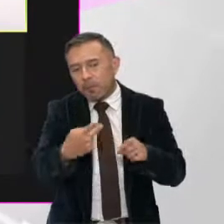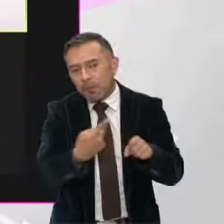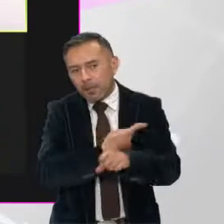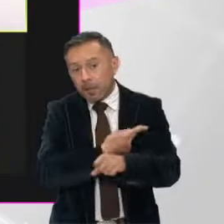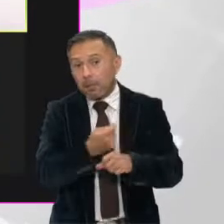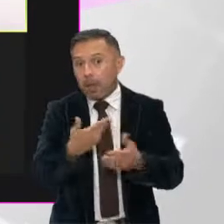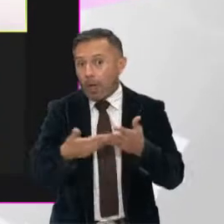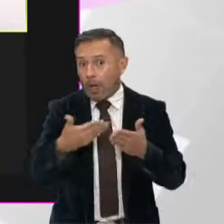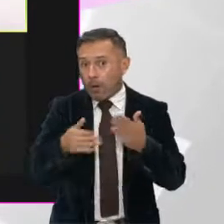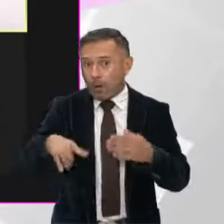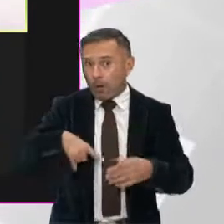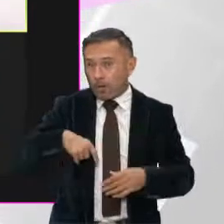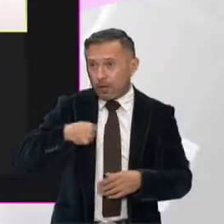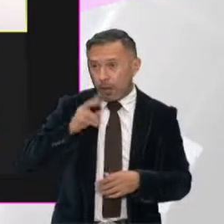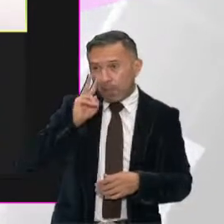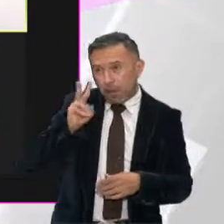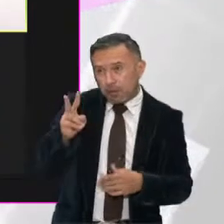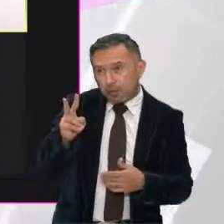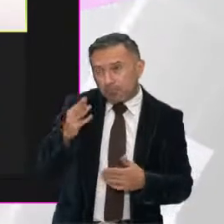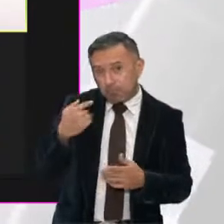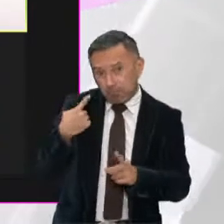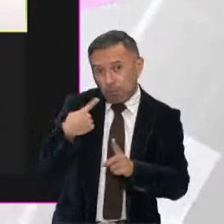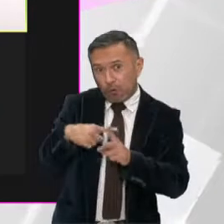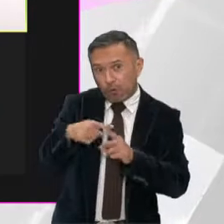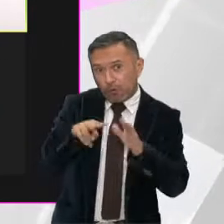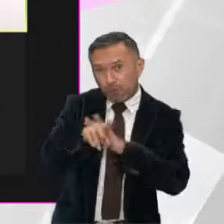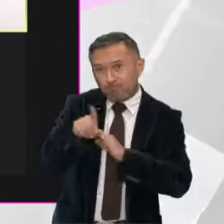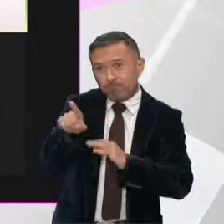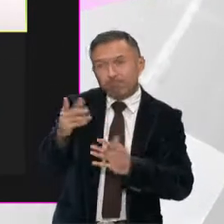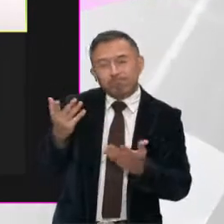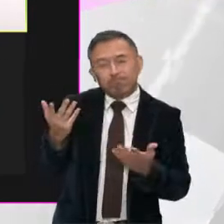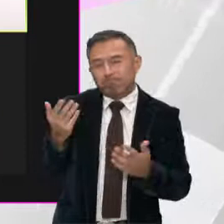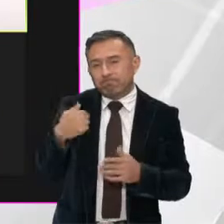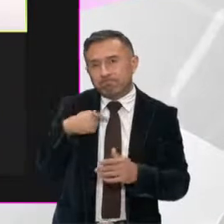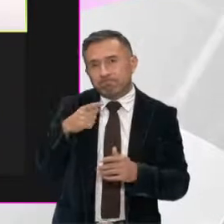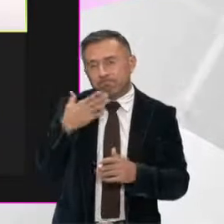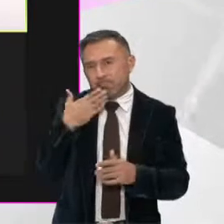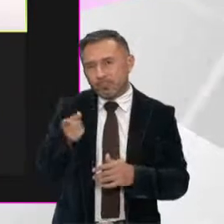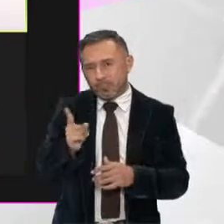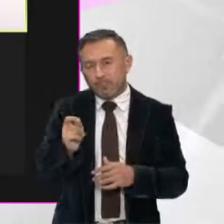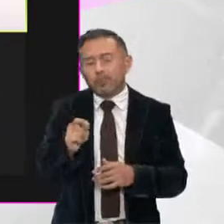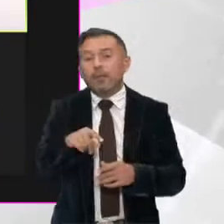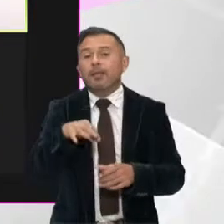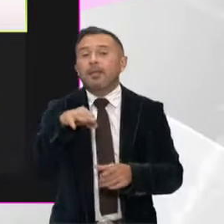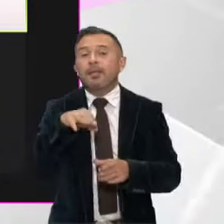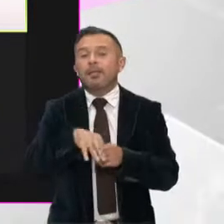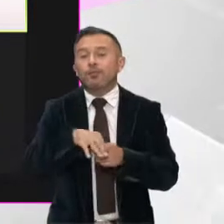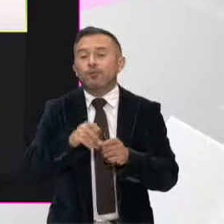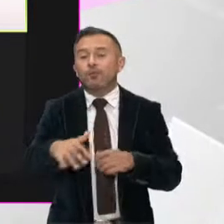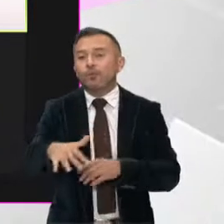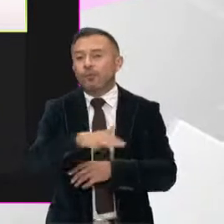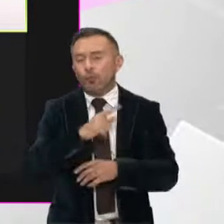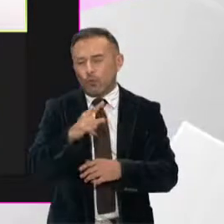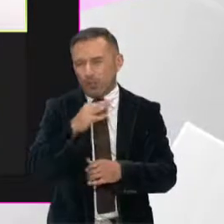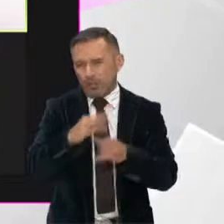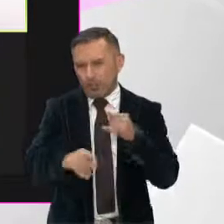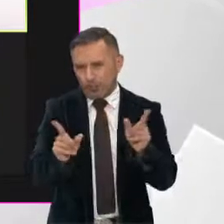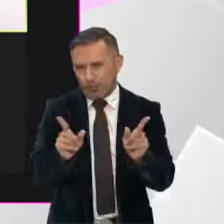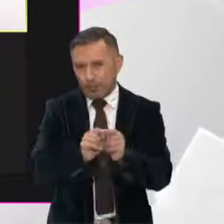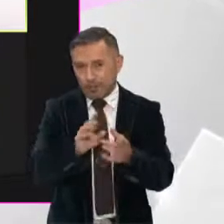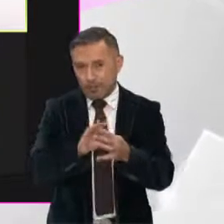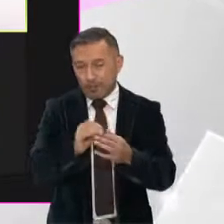happen, but the signals or the signs that we have seen are not quite promising. So the subnational elections, just to